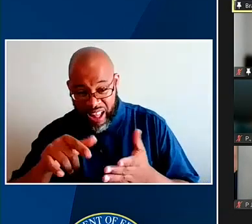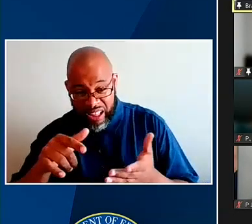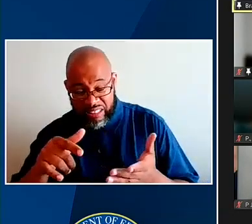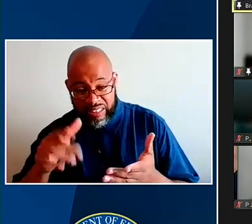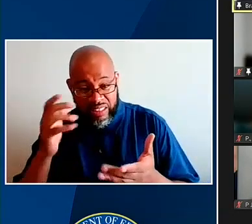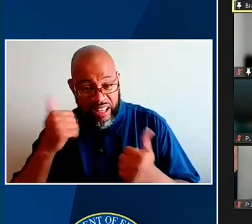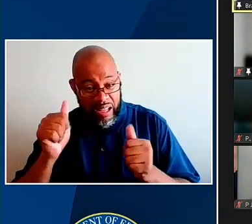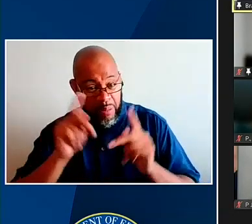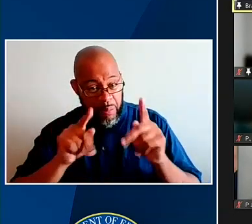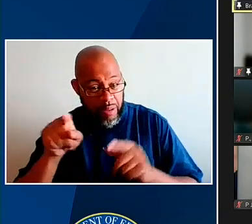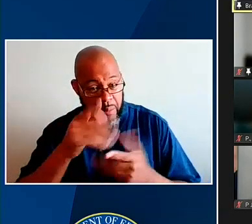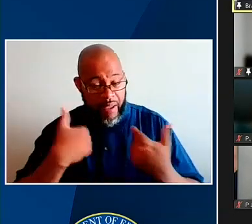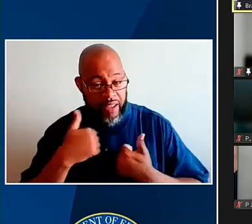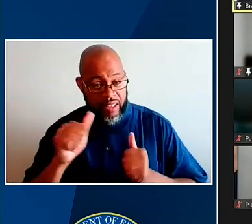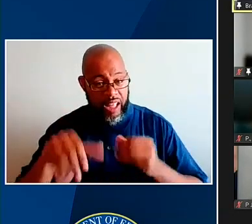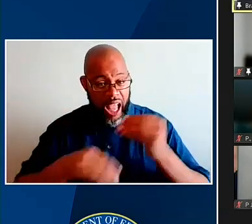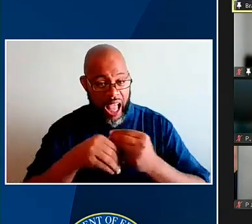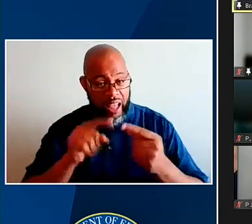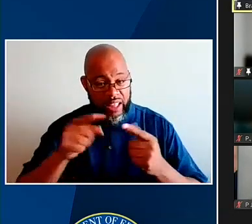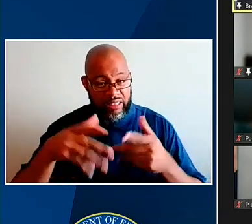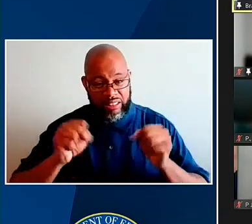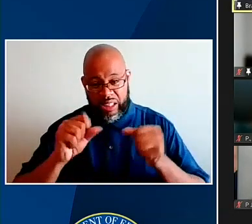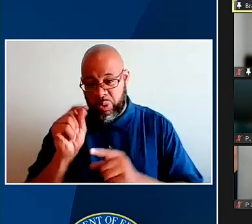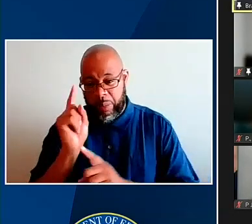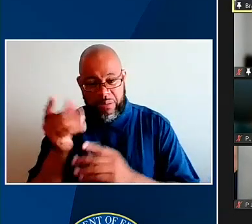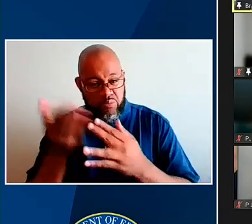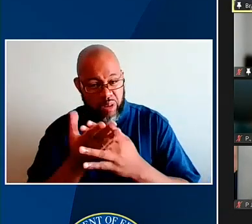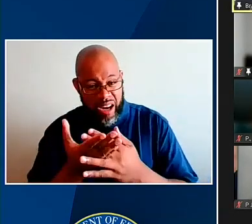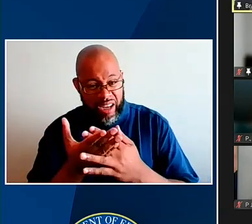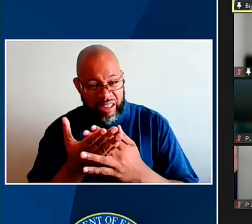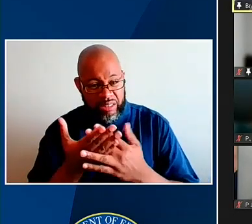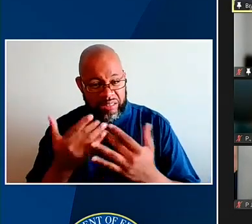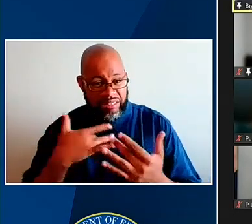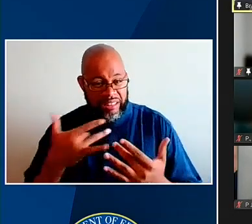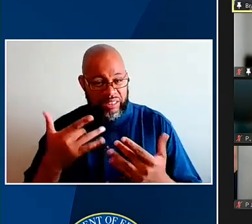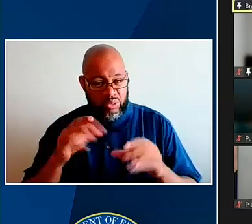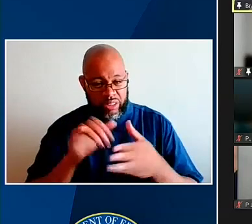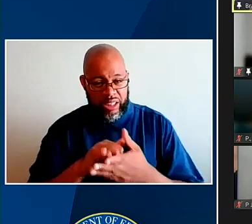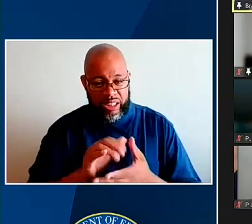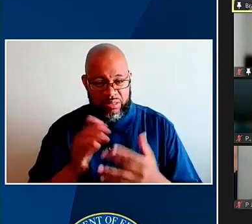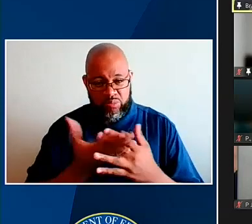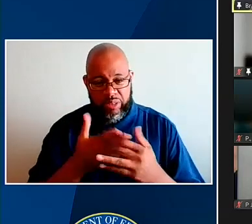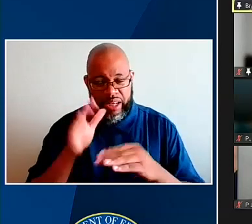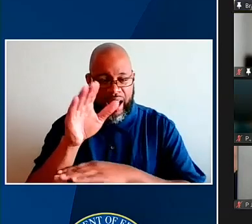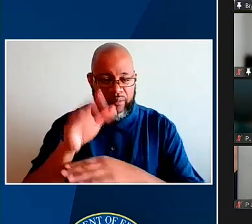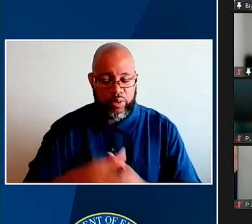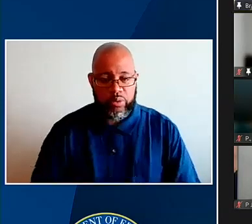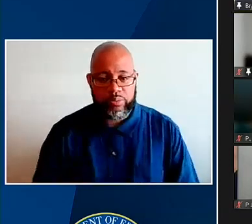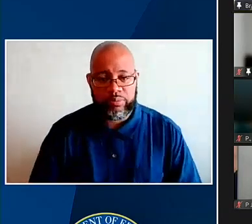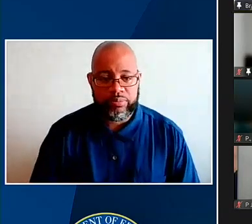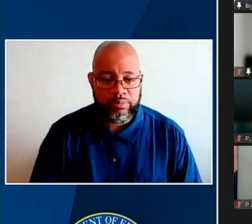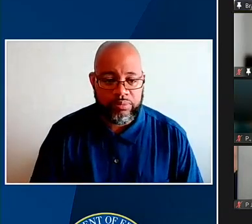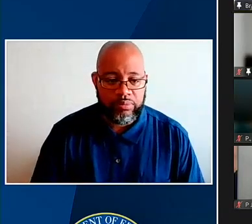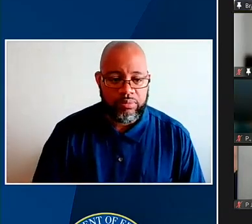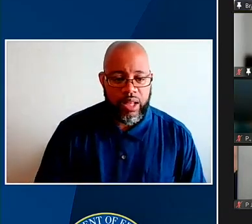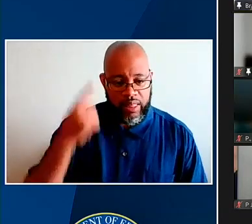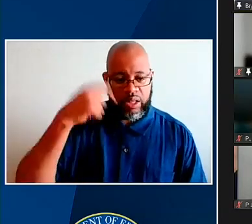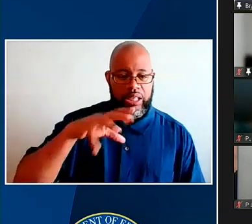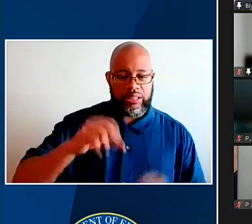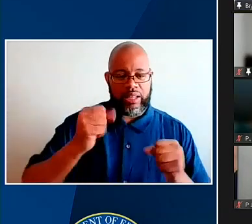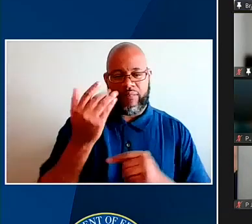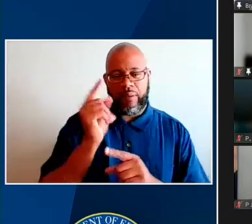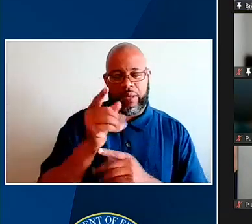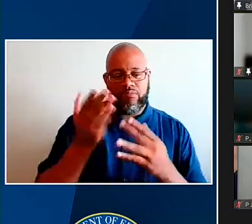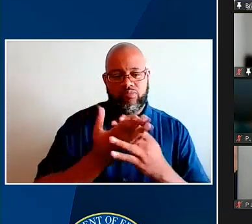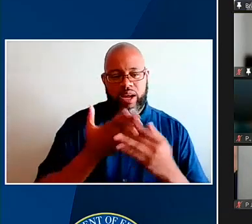any folks that might have anything to add, and then take like a 20-minute break or so? I know we usually endeavor to do a break in the afternoon. Yeah, I think we could take a 15-minute